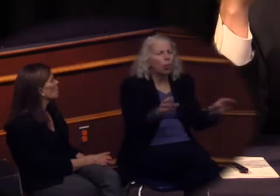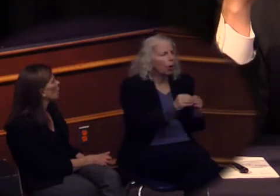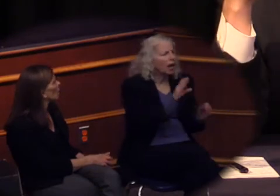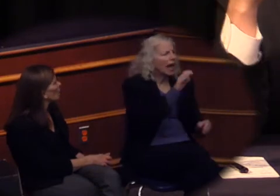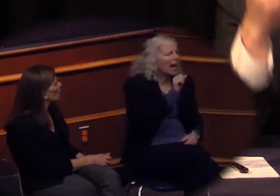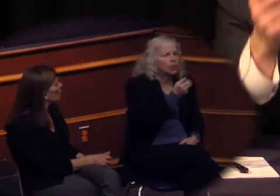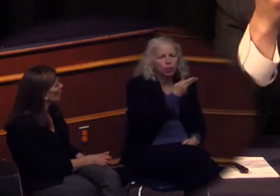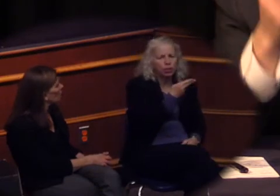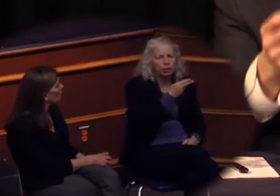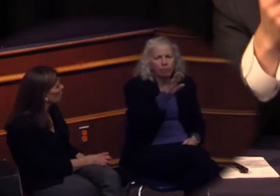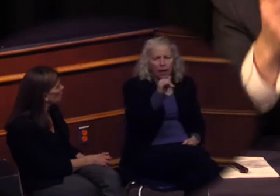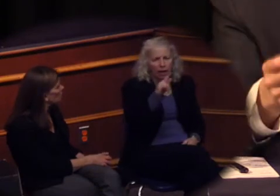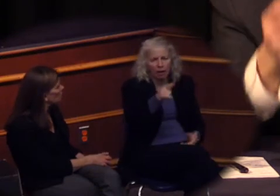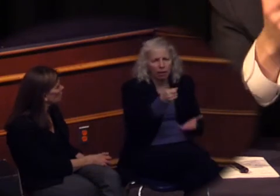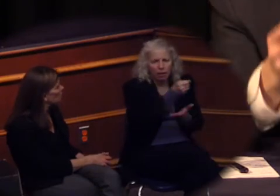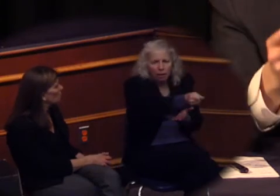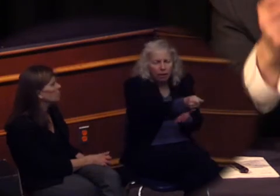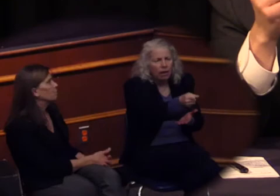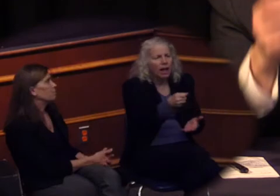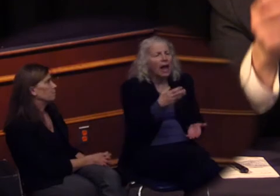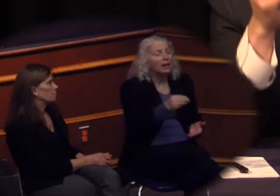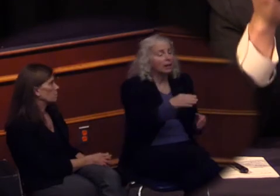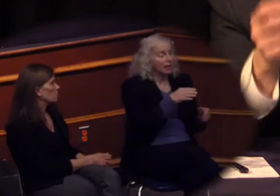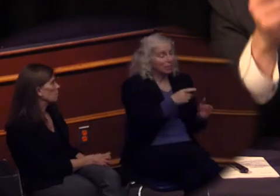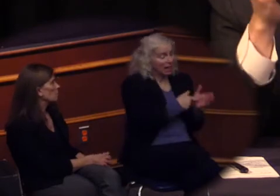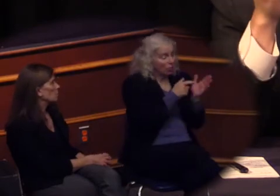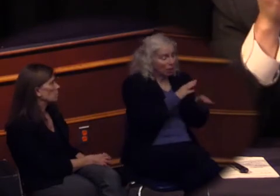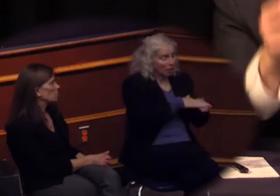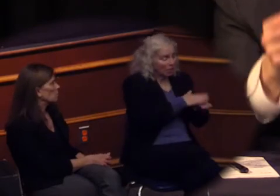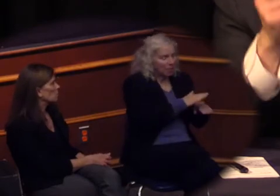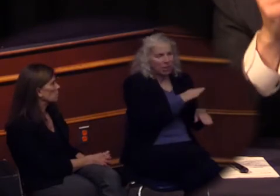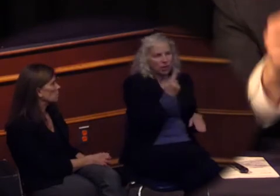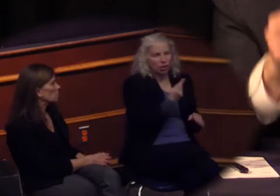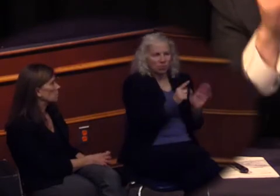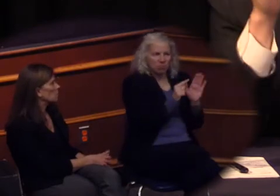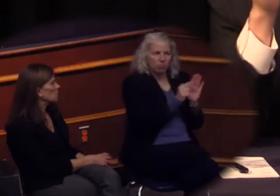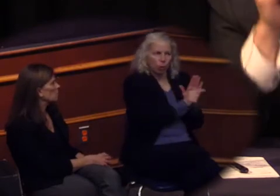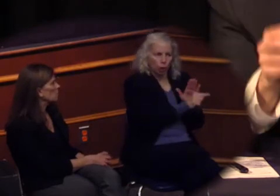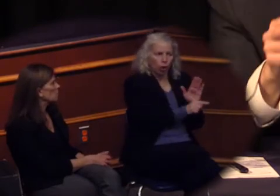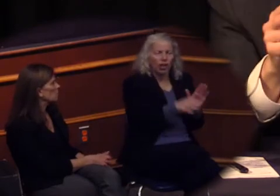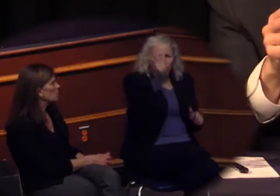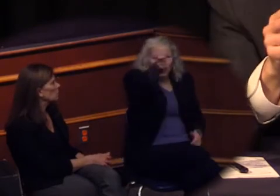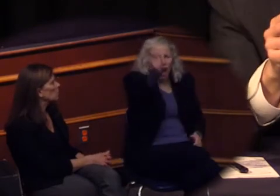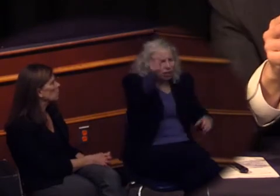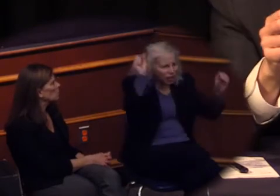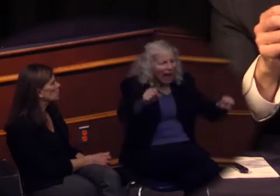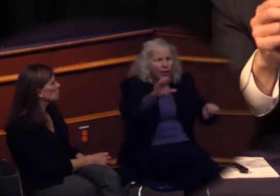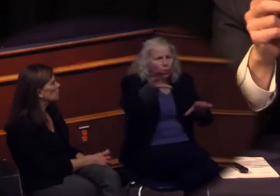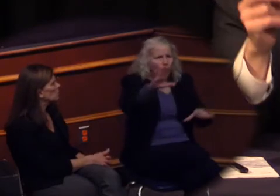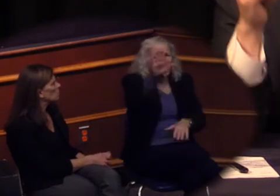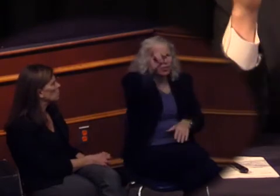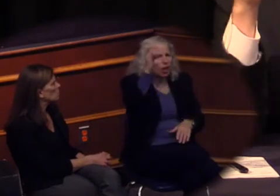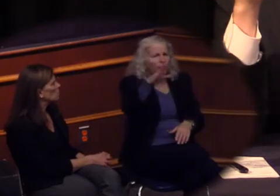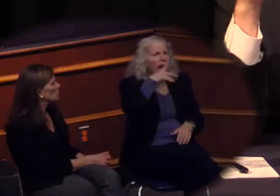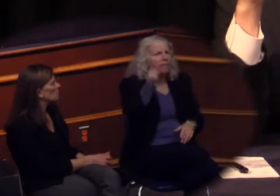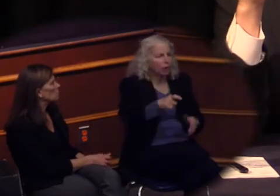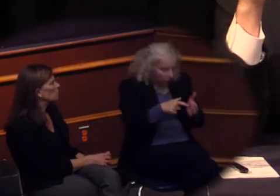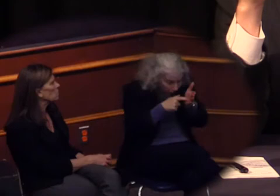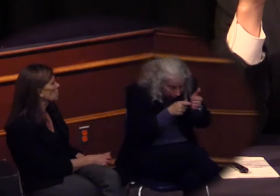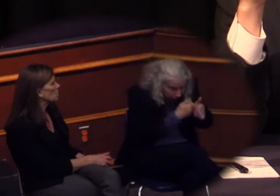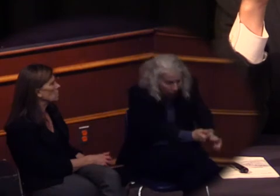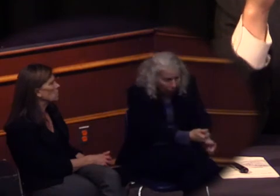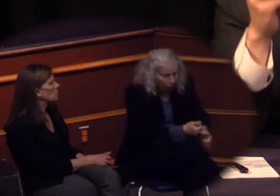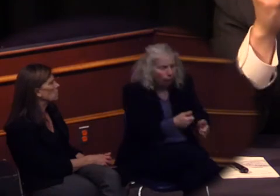I think we should eliminate all mandatory minimums except for murder and let judges do their jobs. I think we